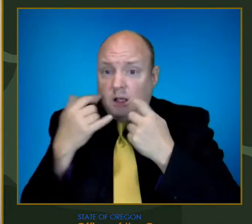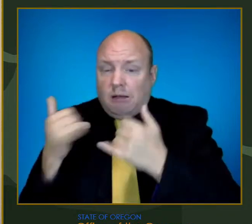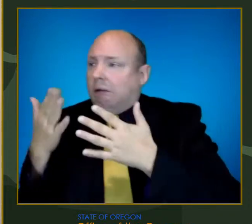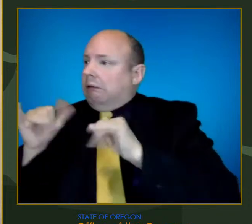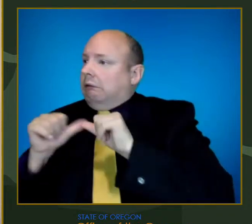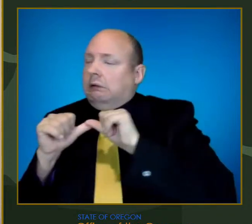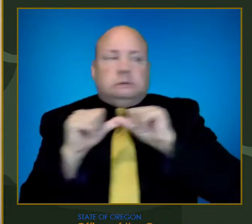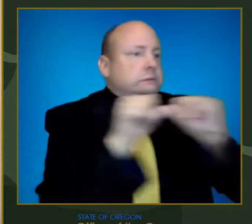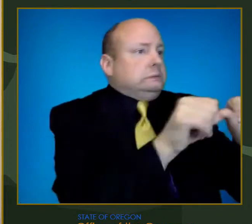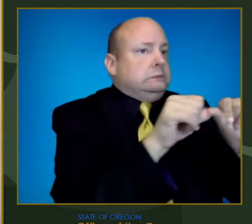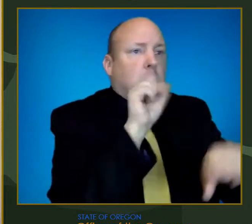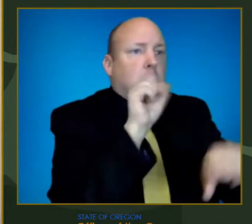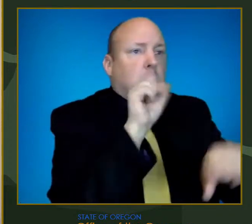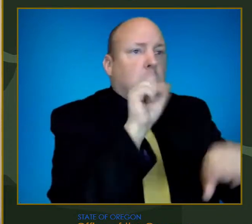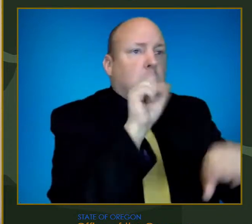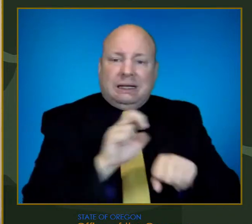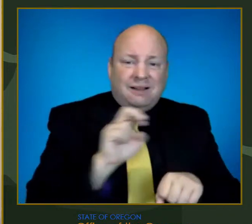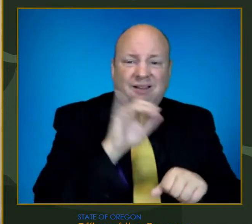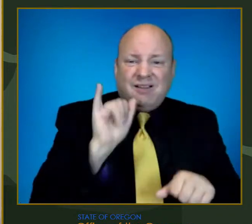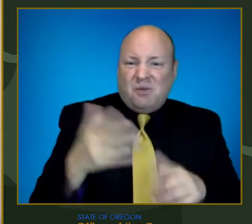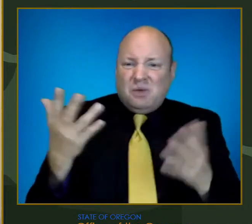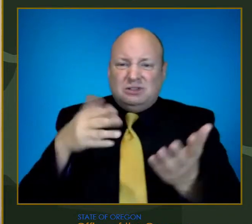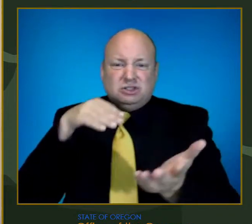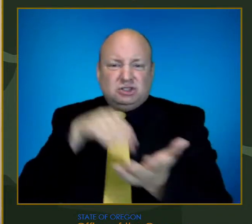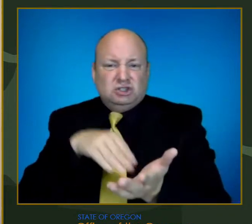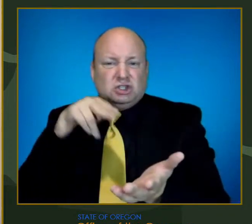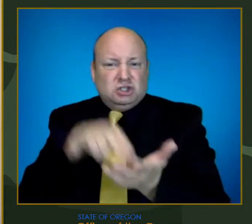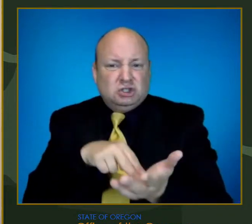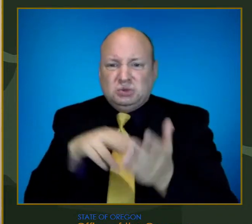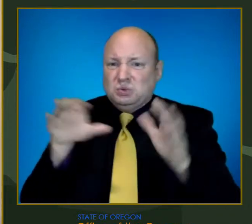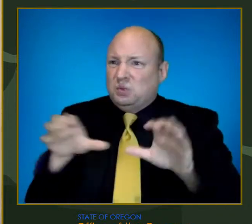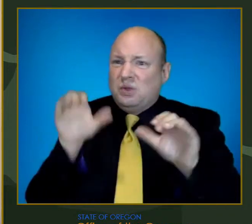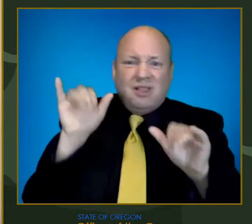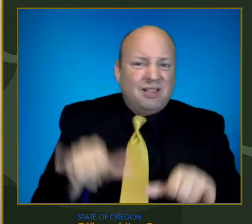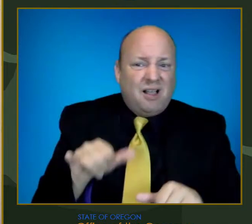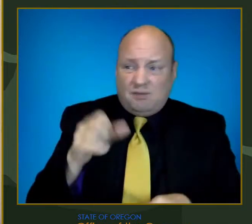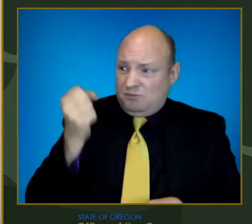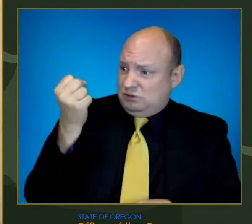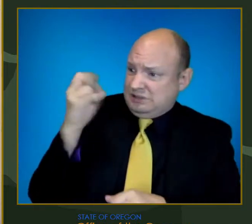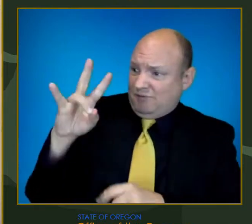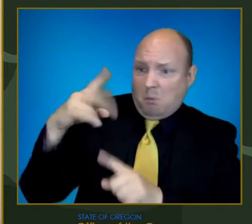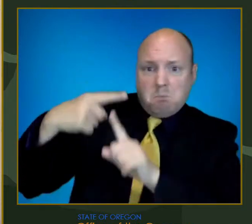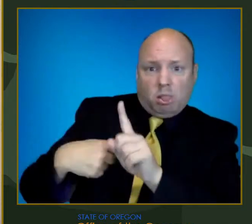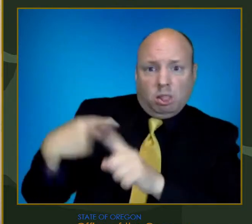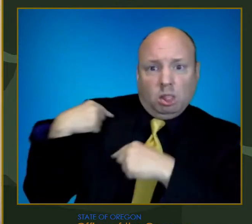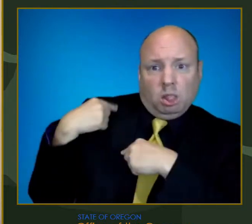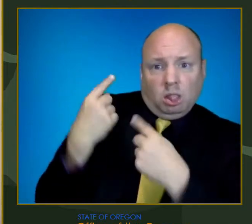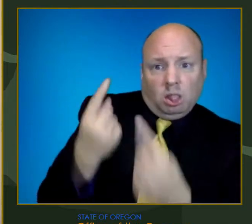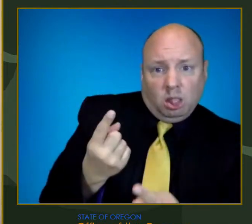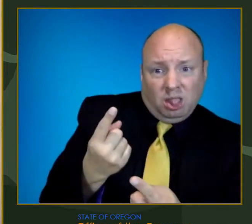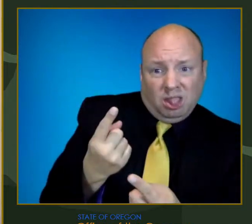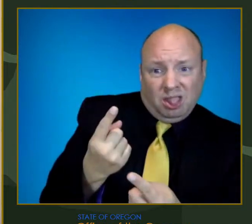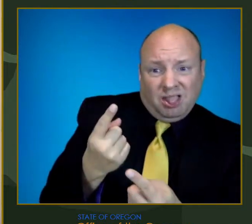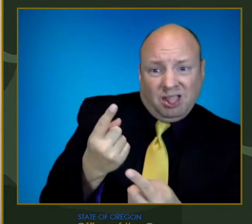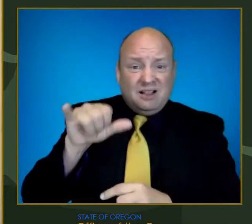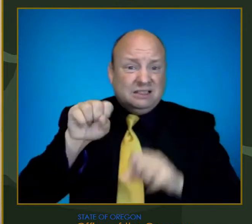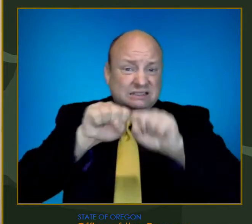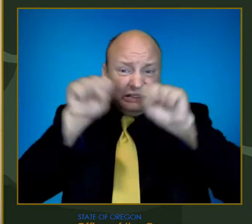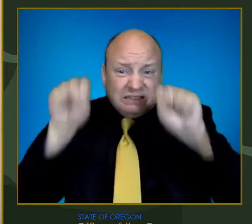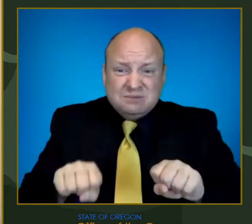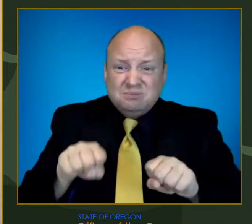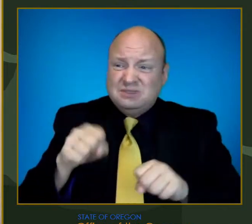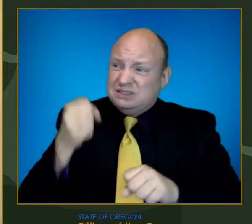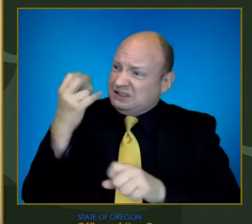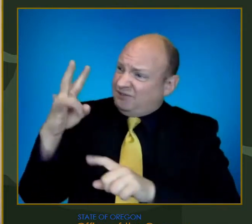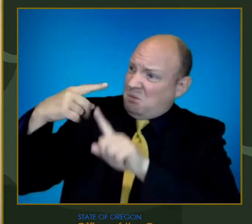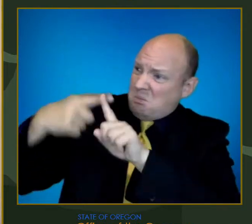the past 17 months. That's what our public health staff have done over the last 17 months, to provide the best possible care